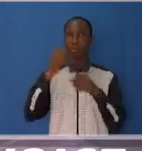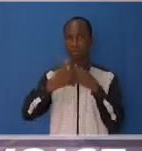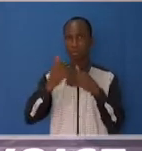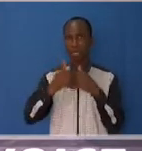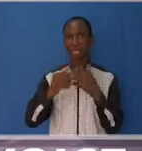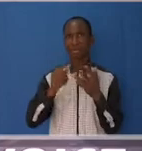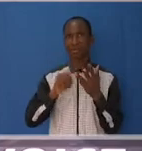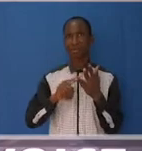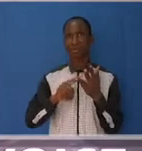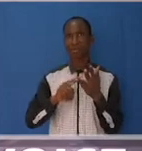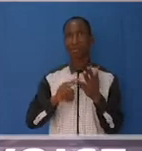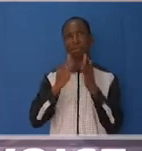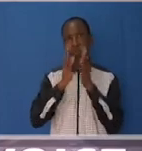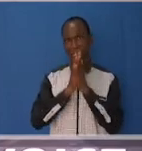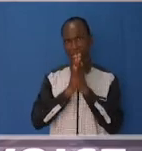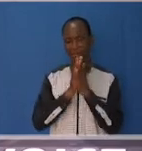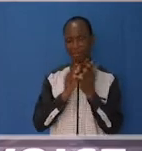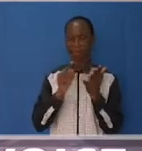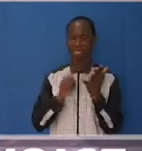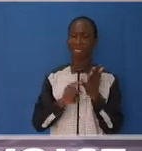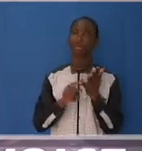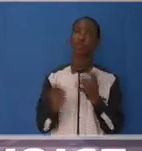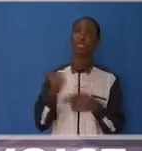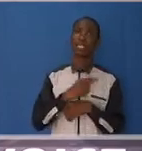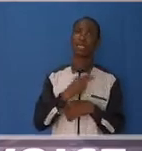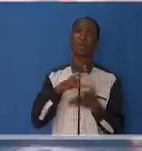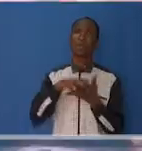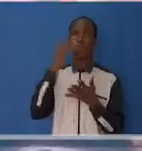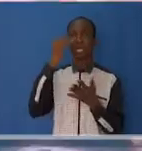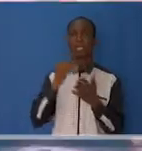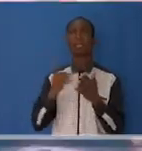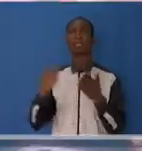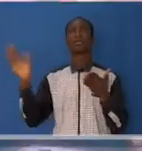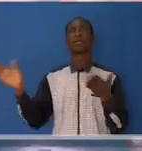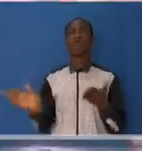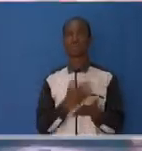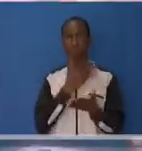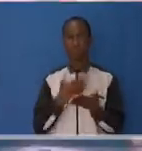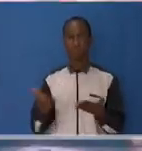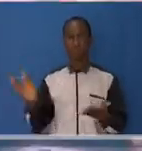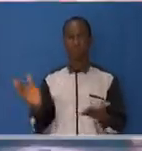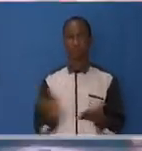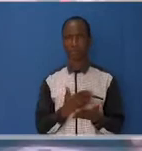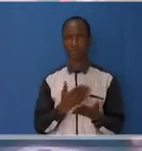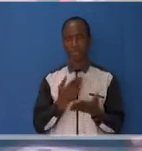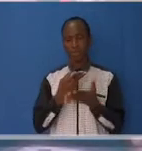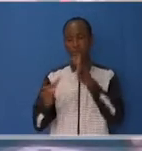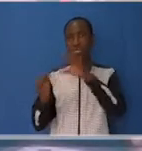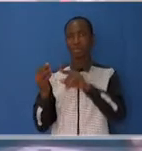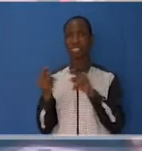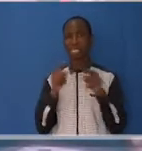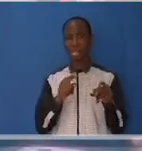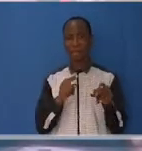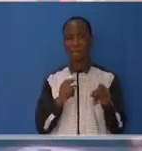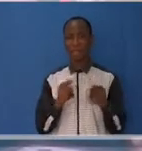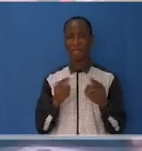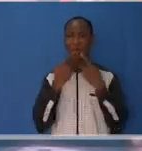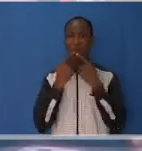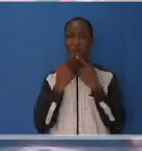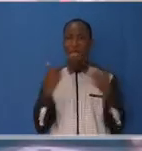through the apostles by inspiration of the Holy Spirit. The Holy Spirit came to declare what was